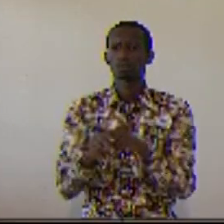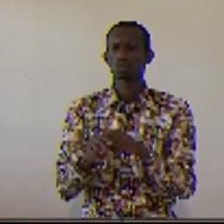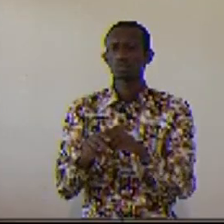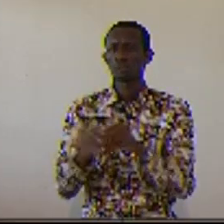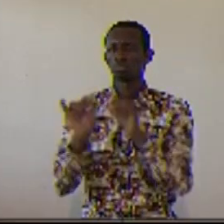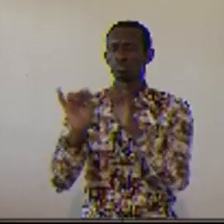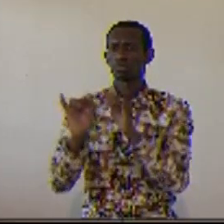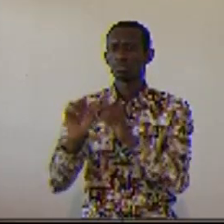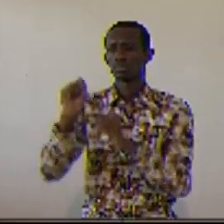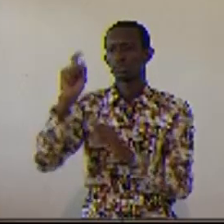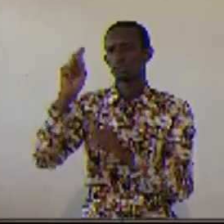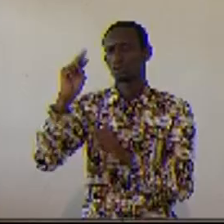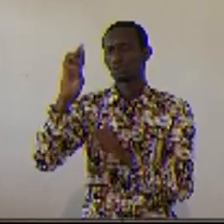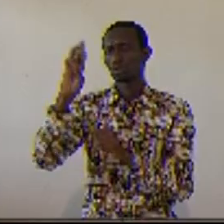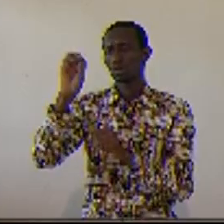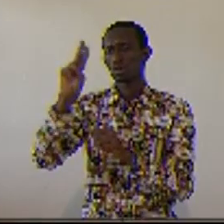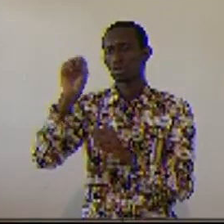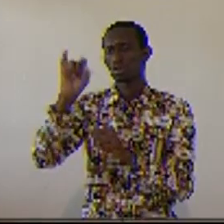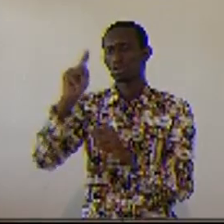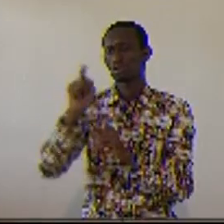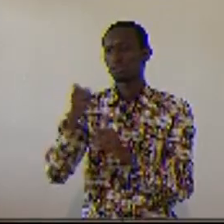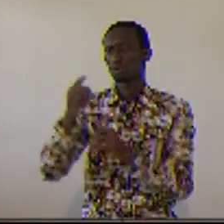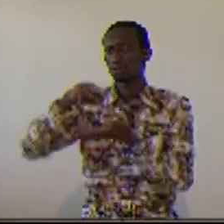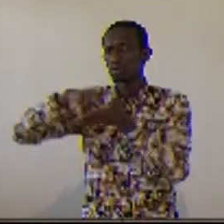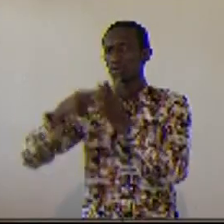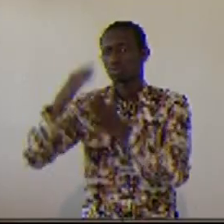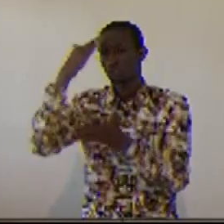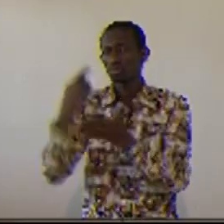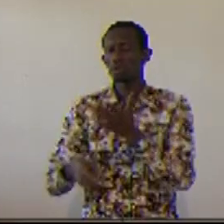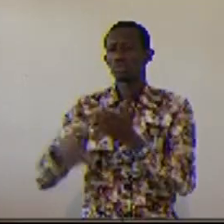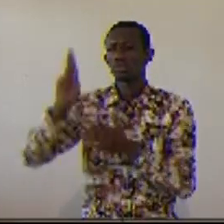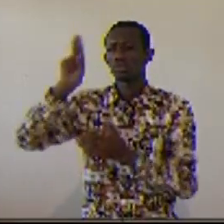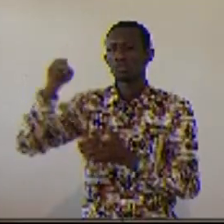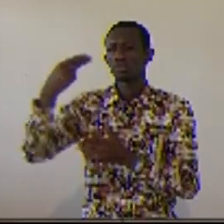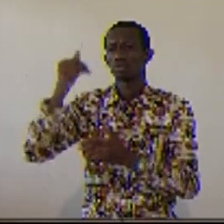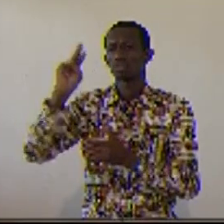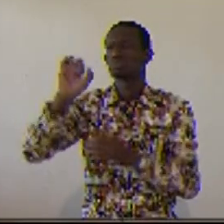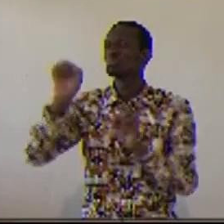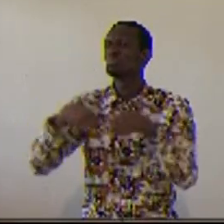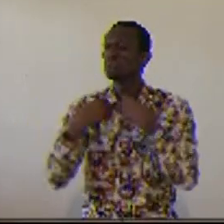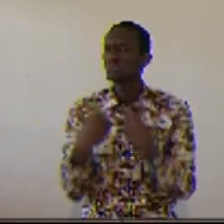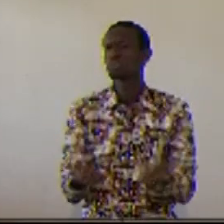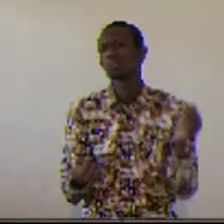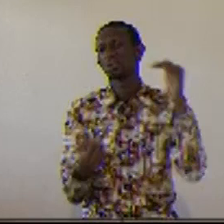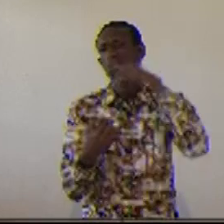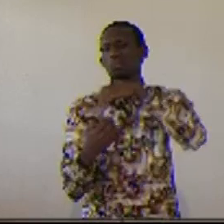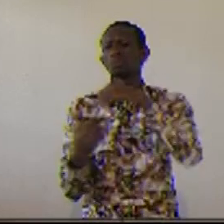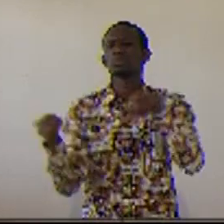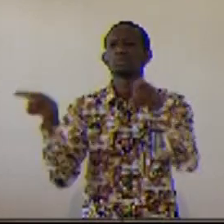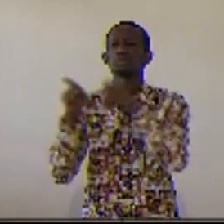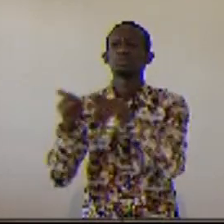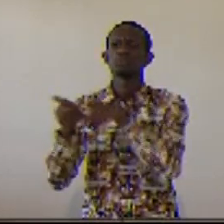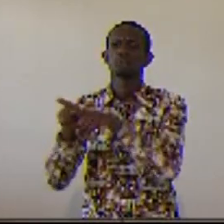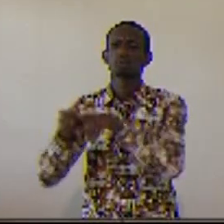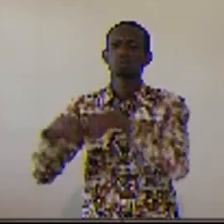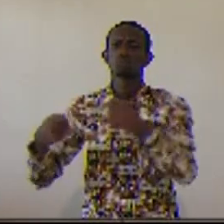therefore that explains why the phenol cannot undergo the same reaction